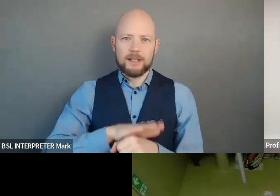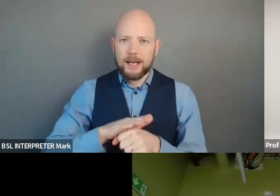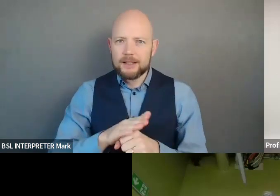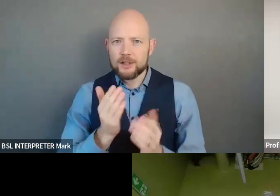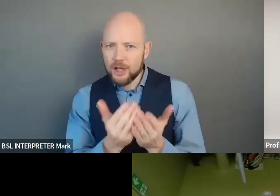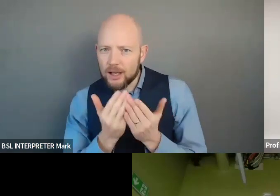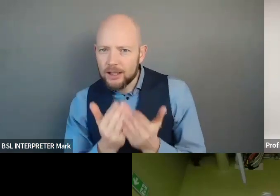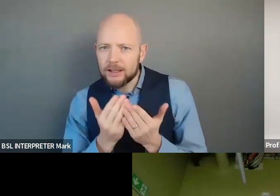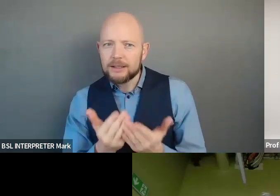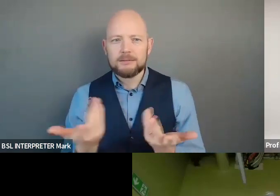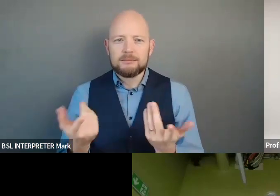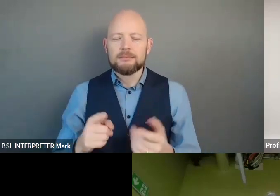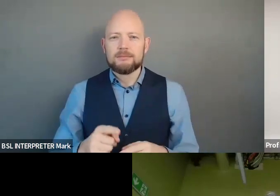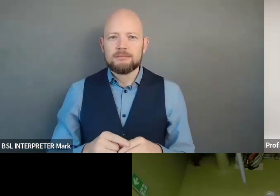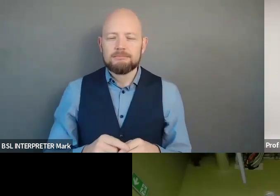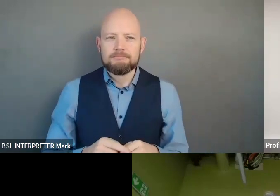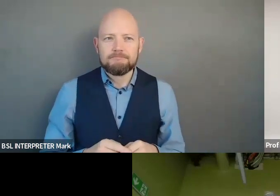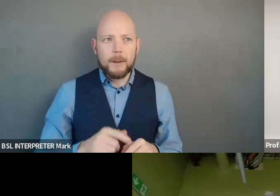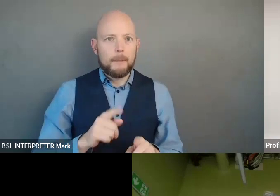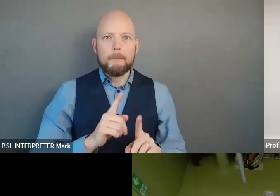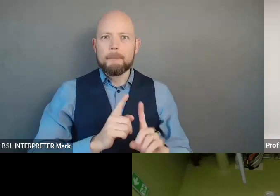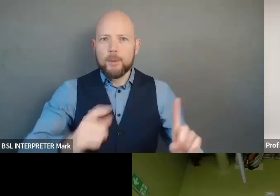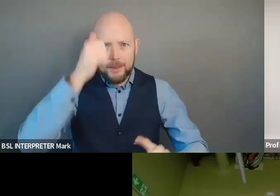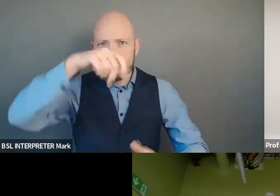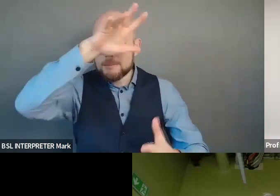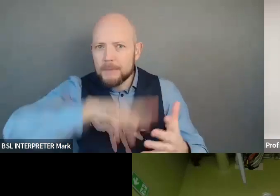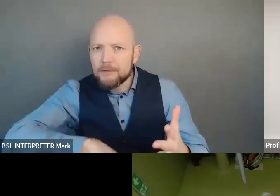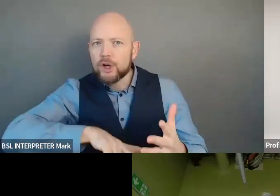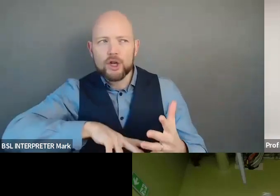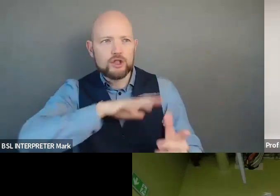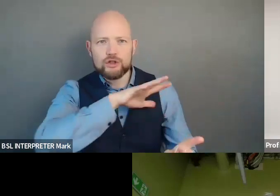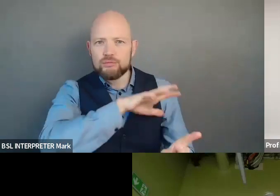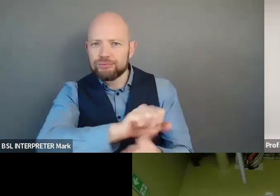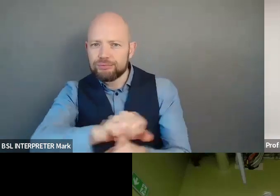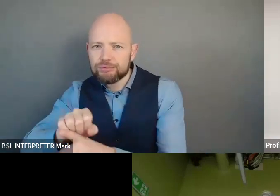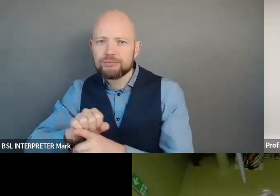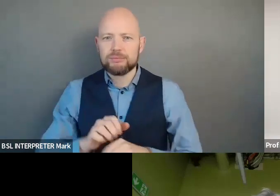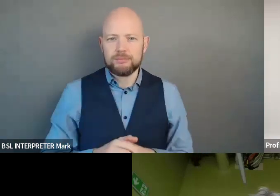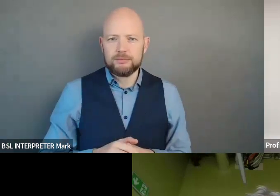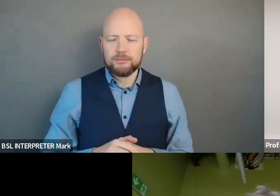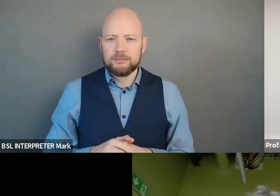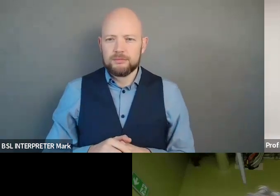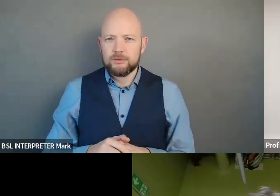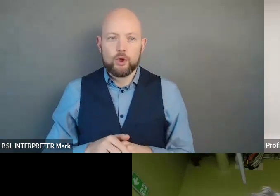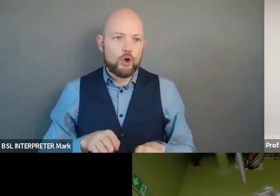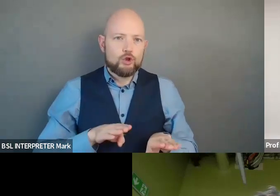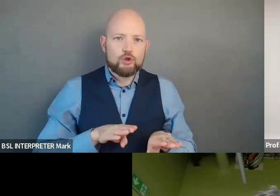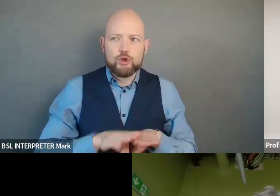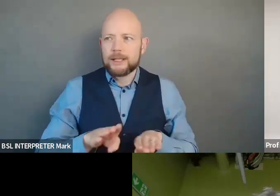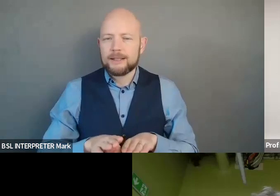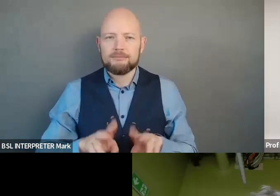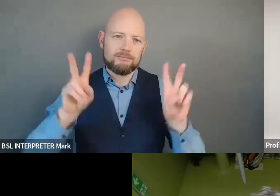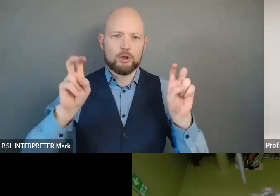of participants capturing challenges encountered, training drop-in sessions to enable participants